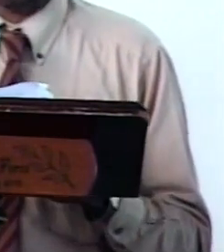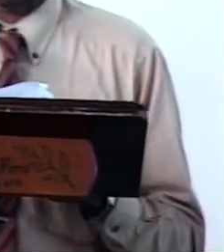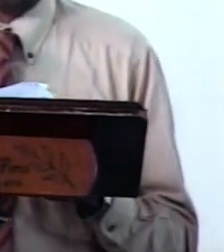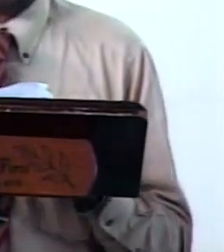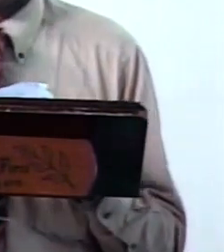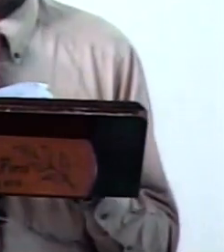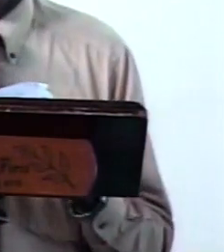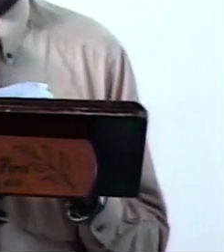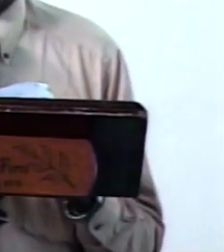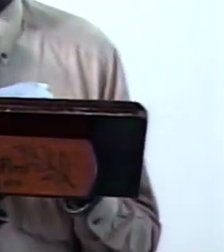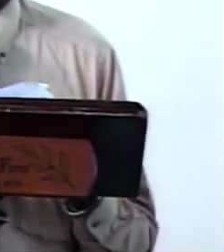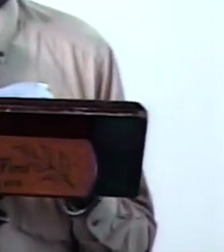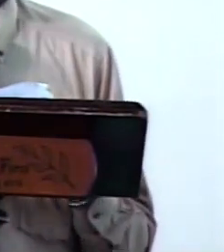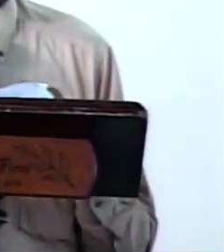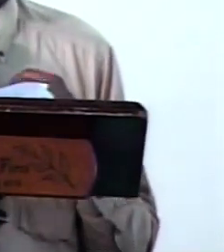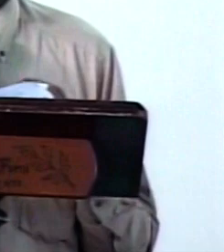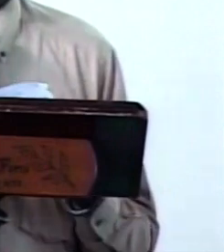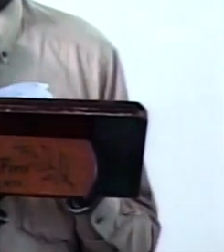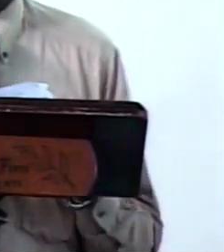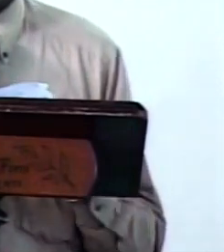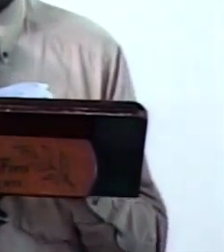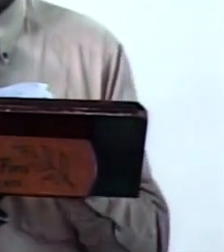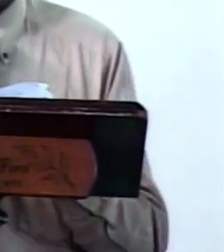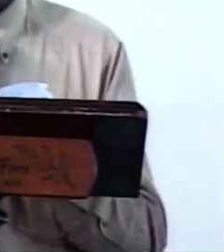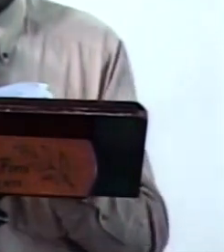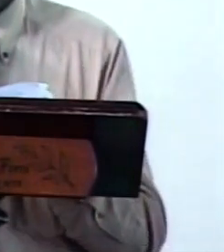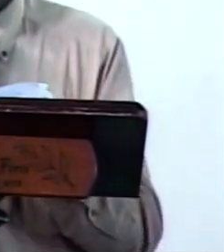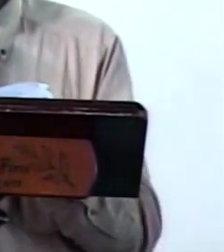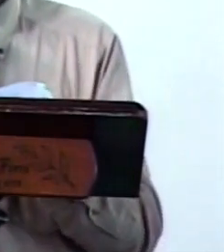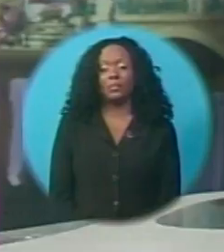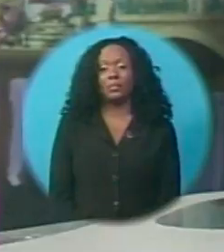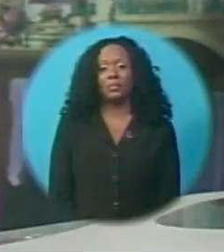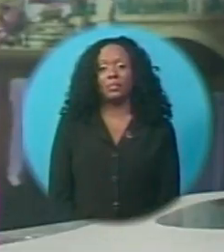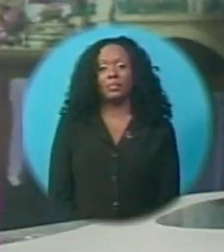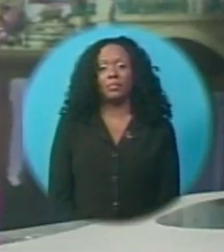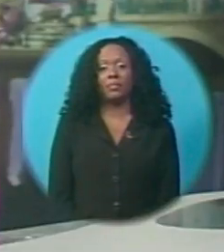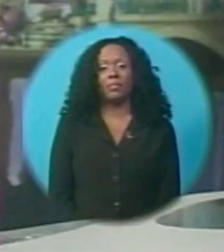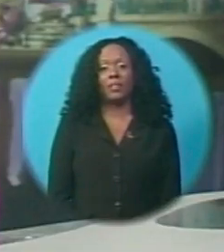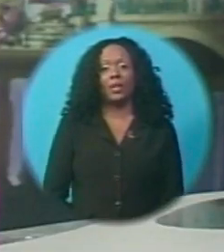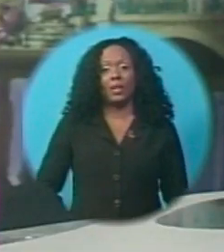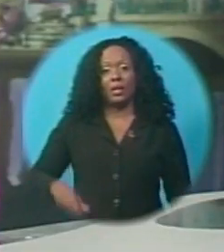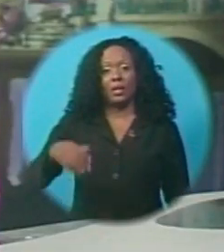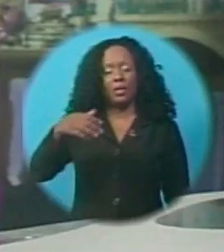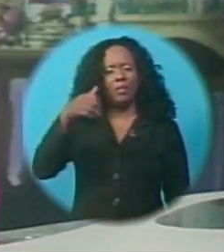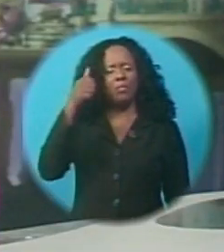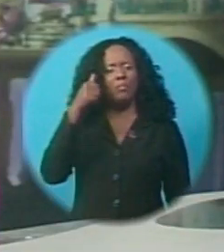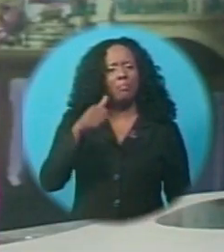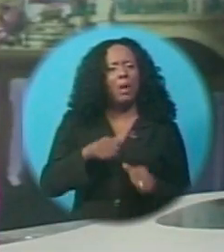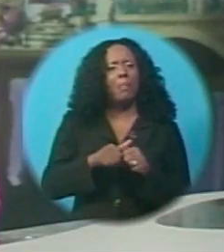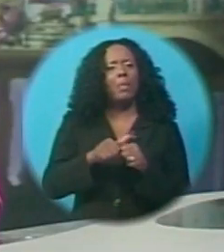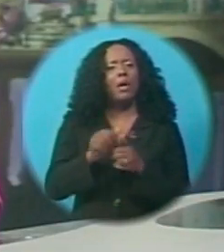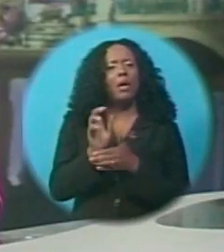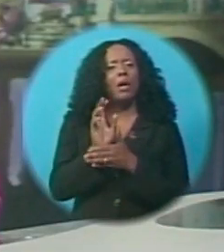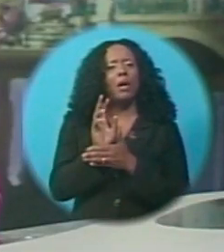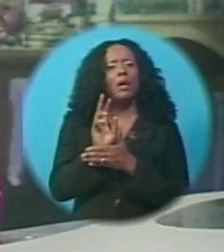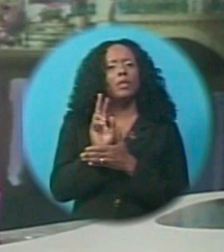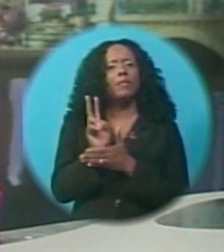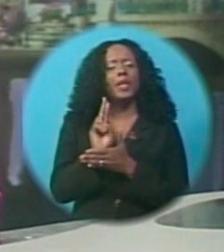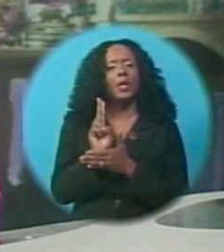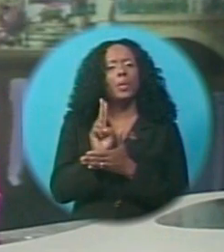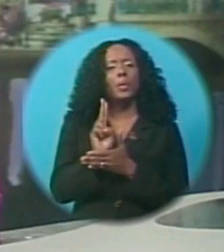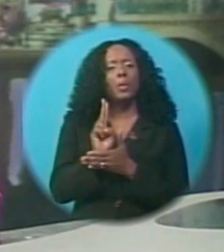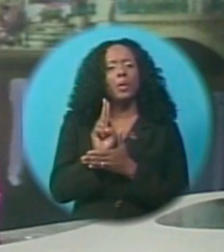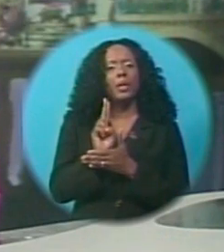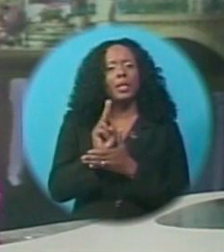of Campylobacter, no Shigella, 1 rotavirus, and 1 norovirus. So I can say to you, your